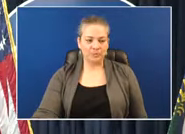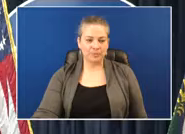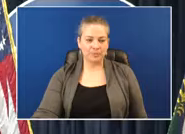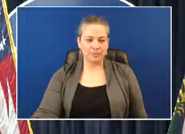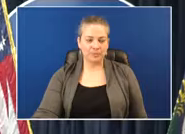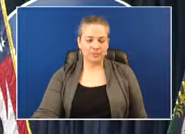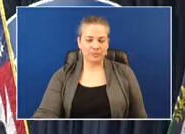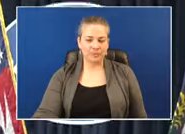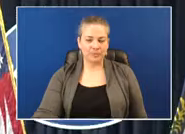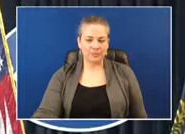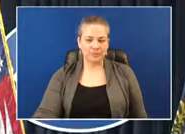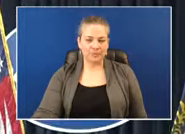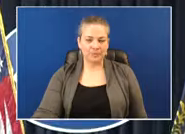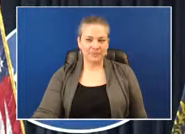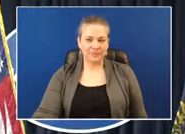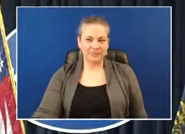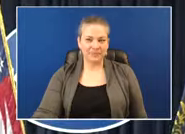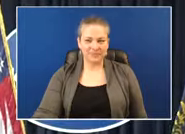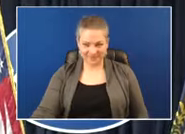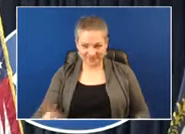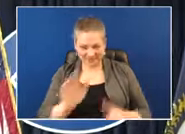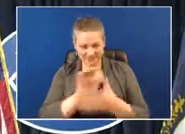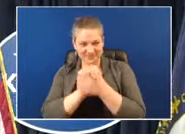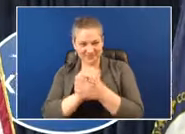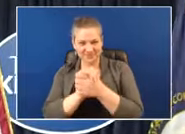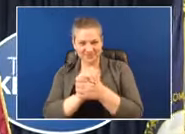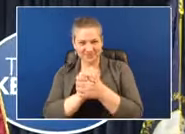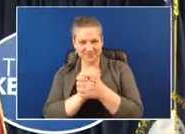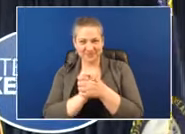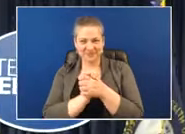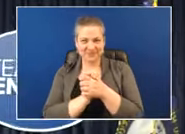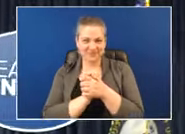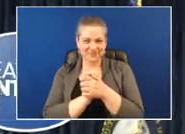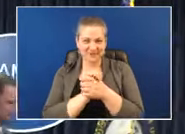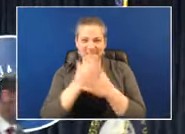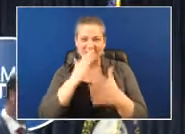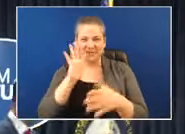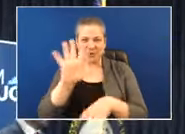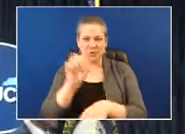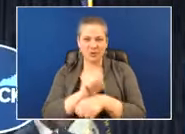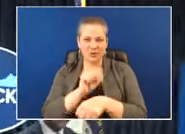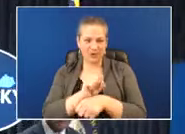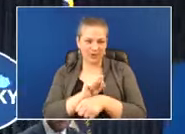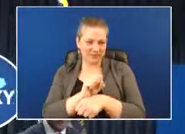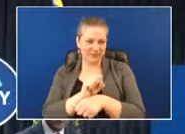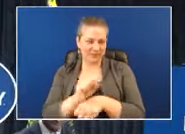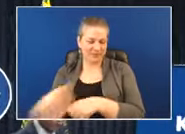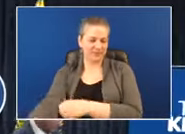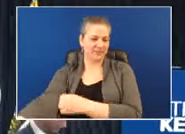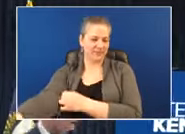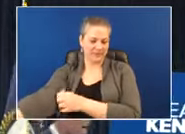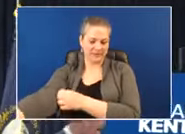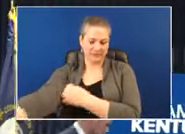right. All right. Congratulations. Thank you. Appreciate it. And thank you for your work. Thank you.